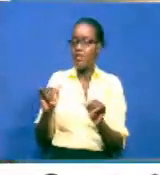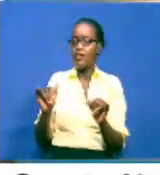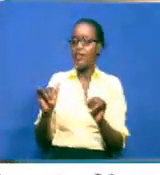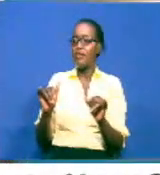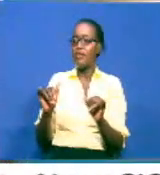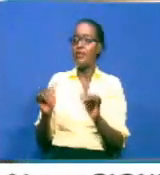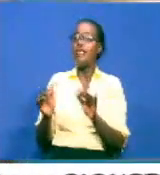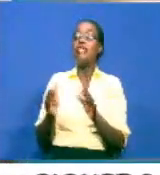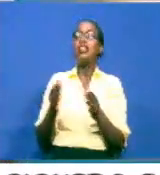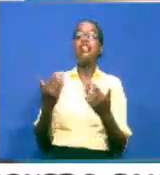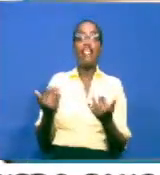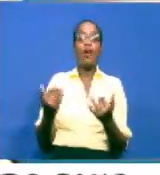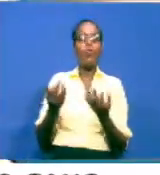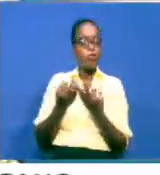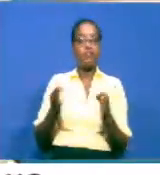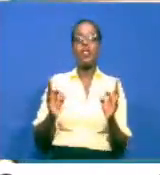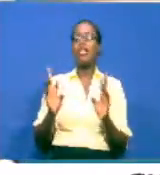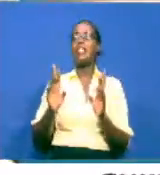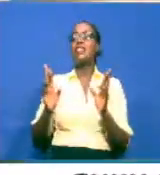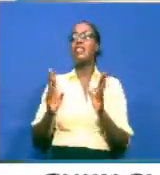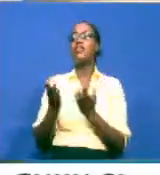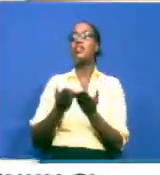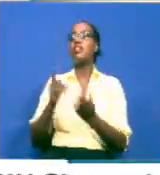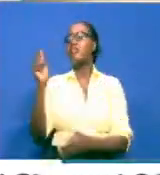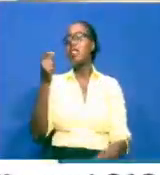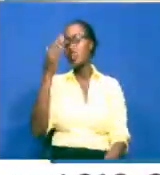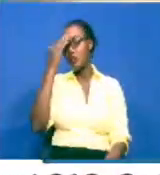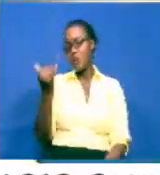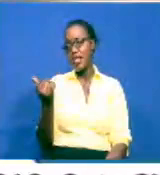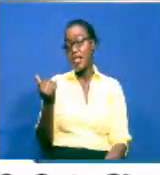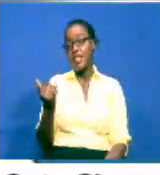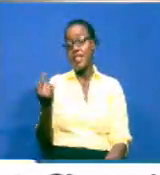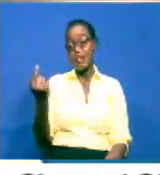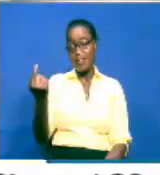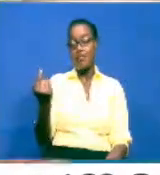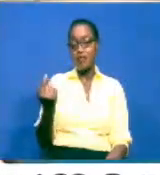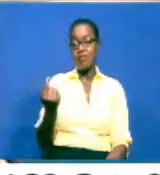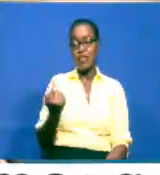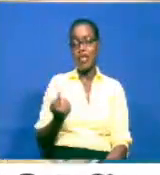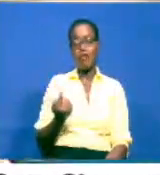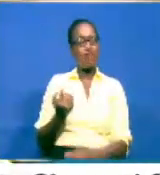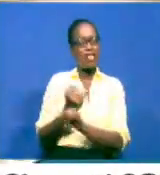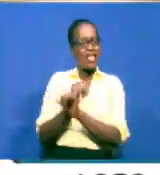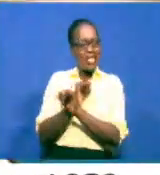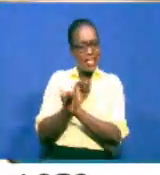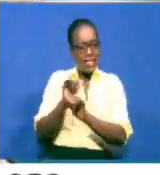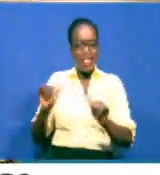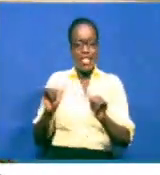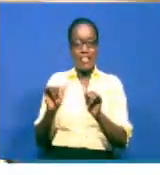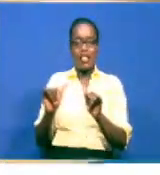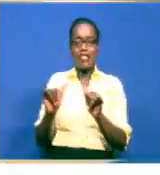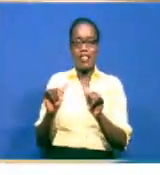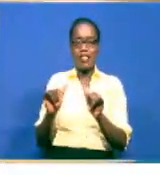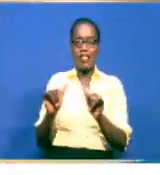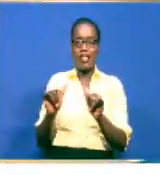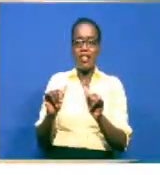you'll be free and ready to serve Kenyans. Mm-hmm. Because when it comes to cleanliness and when it comes to hygiene, mm-hmm. and when